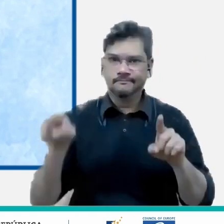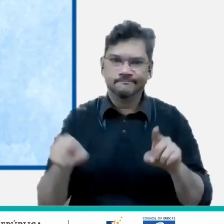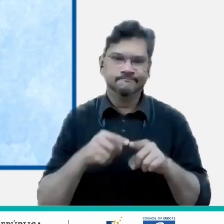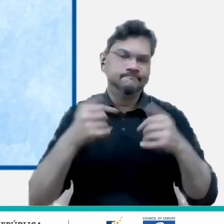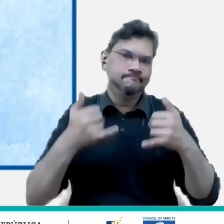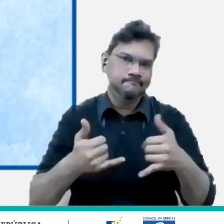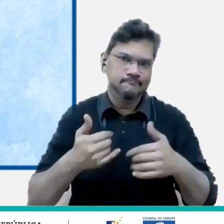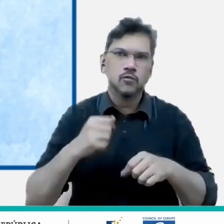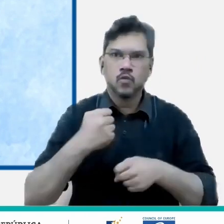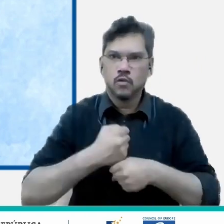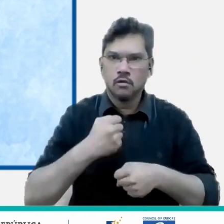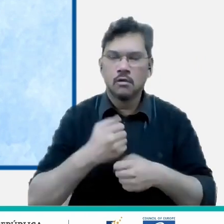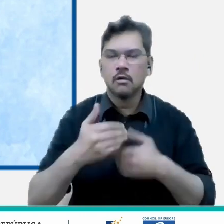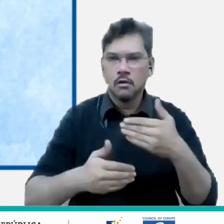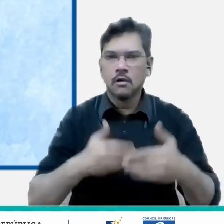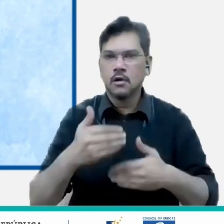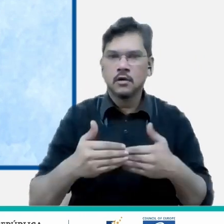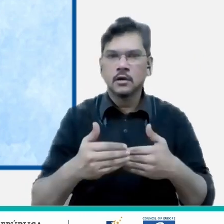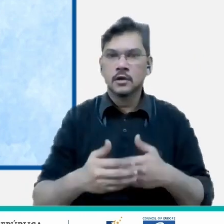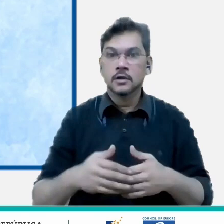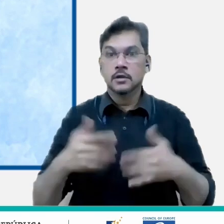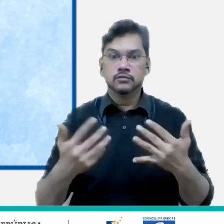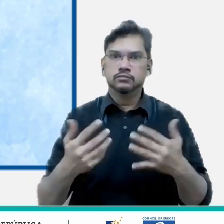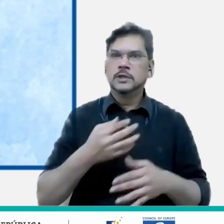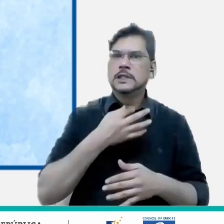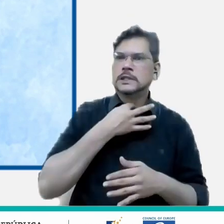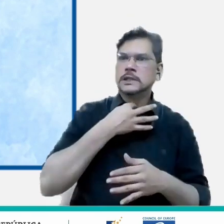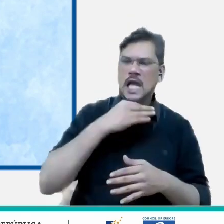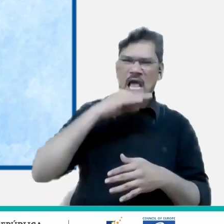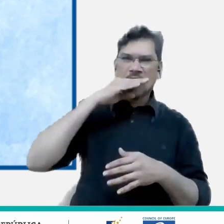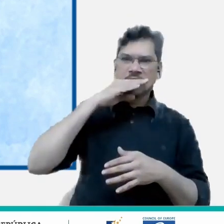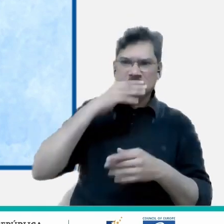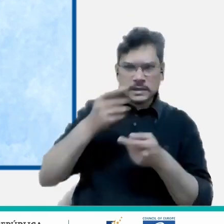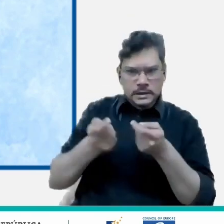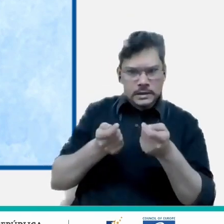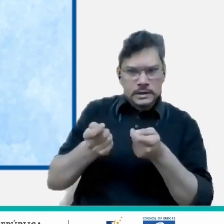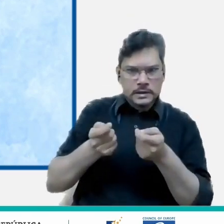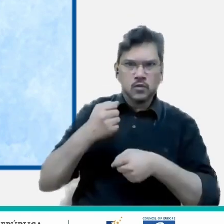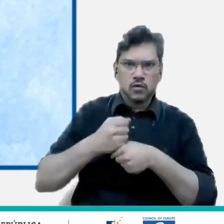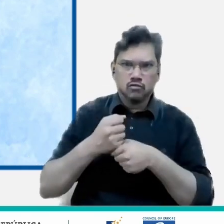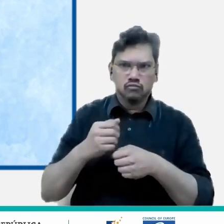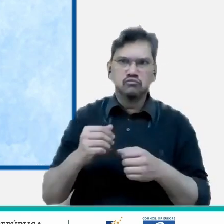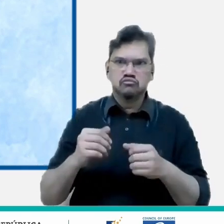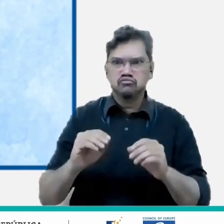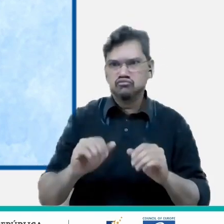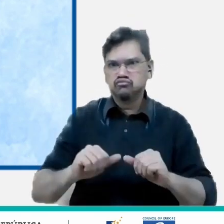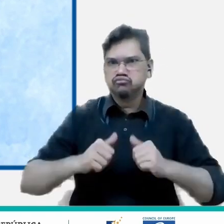is very much improving. We've worked on methodologies together, we've worked on providing guidance,